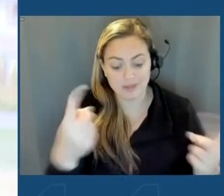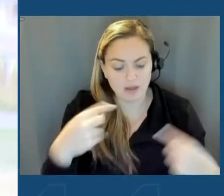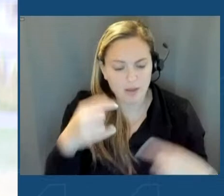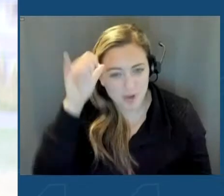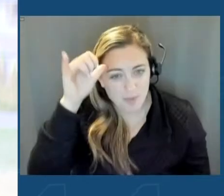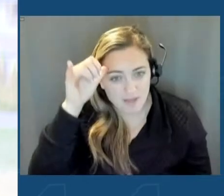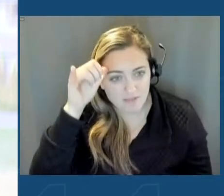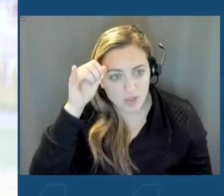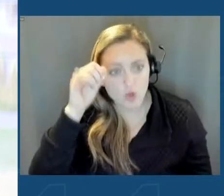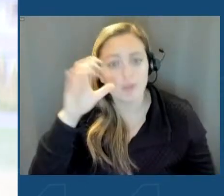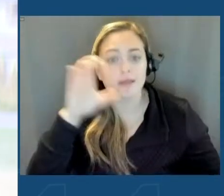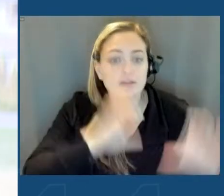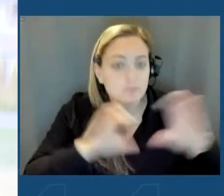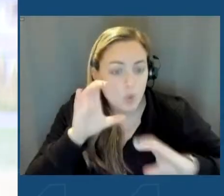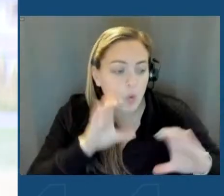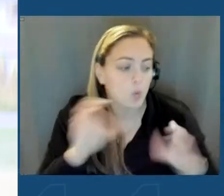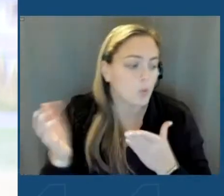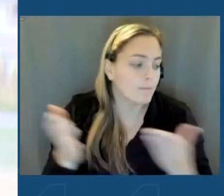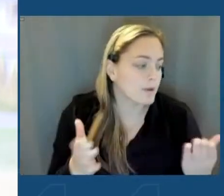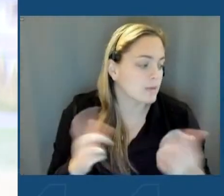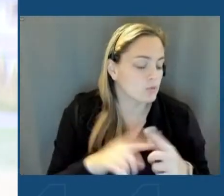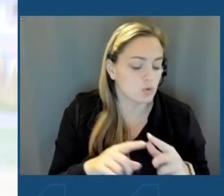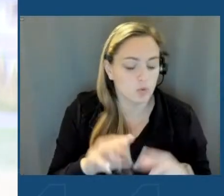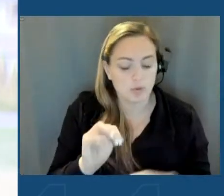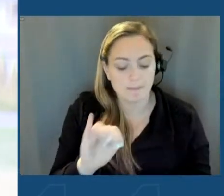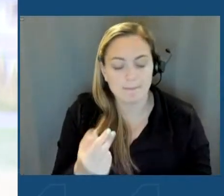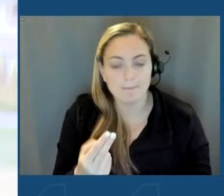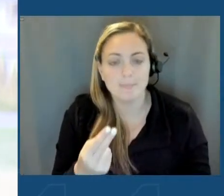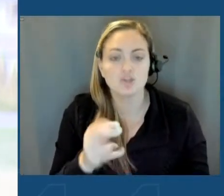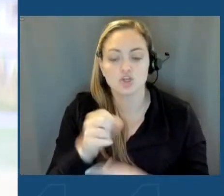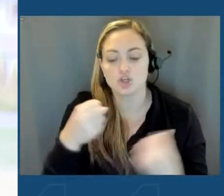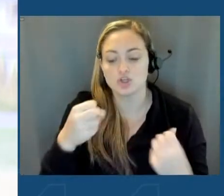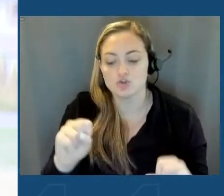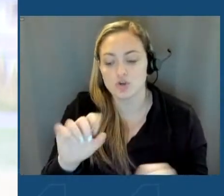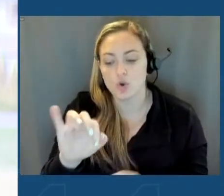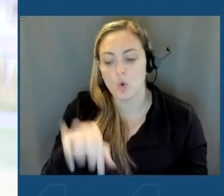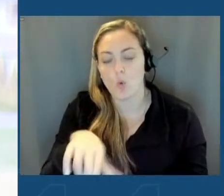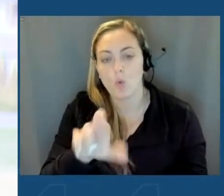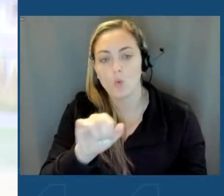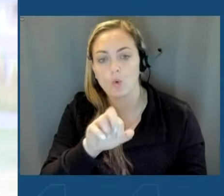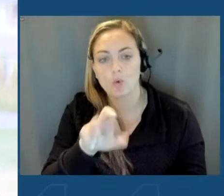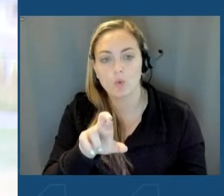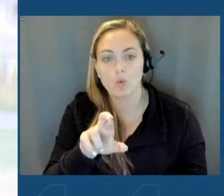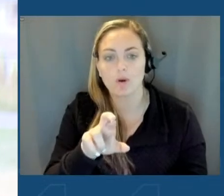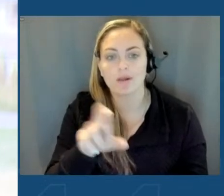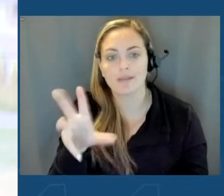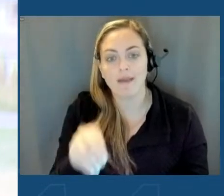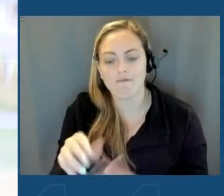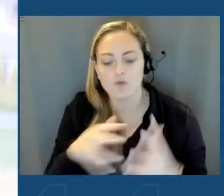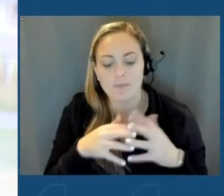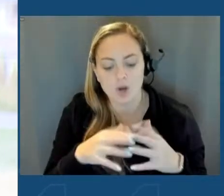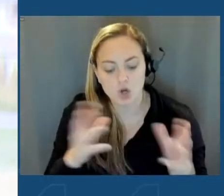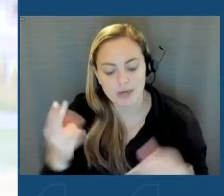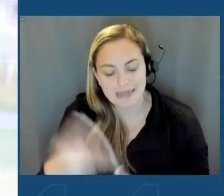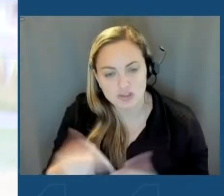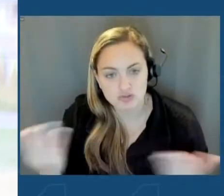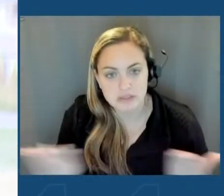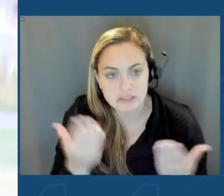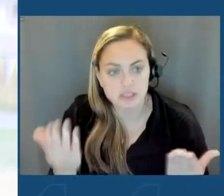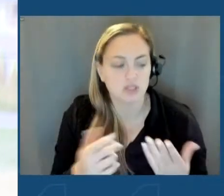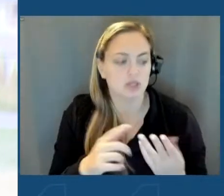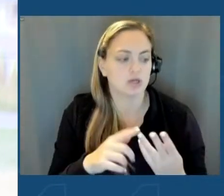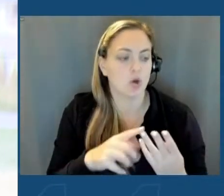they explore. We take them to the Michigan Street Corridor. We let them know the African-American history that's right here. They'll be able to go down to